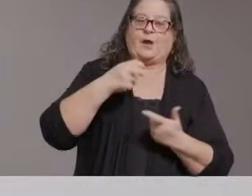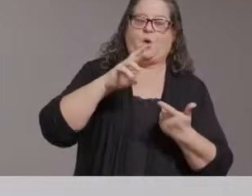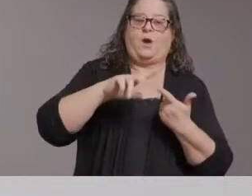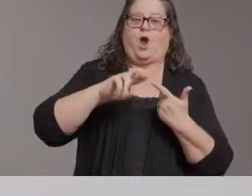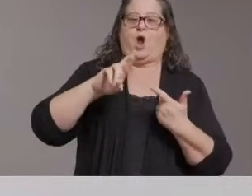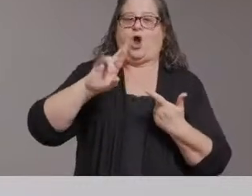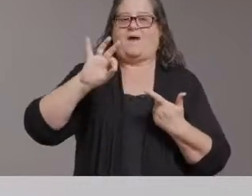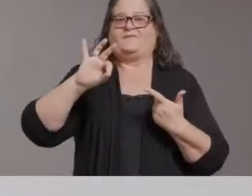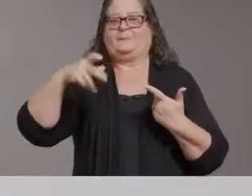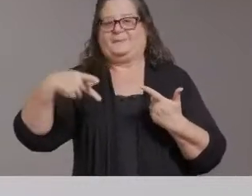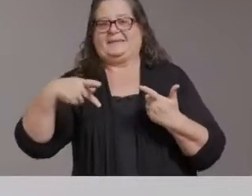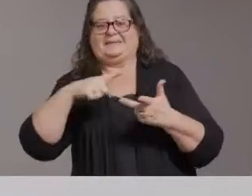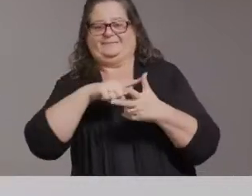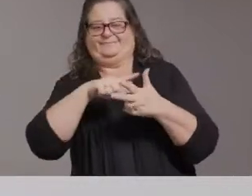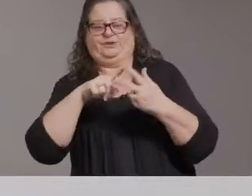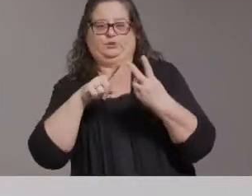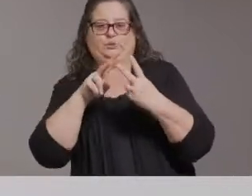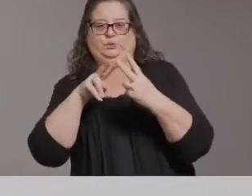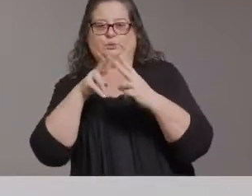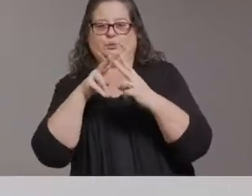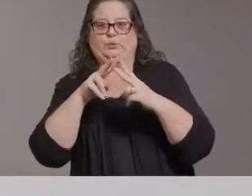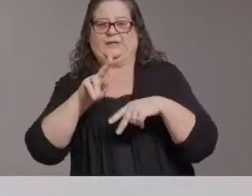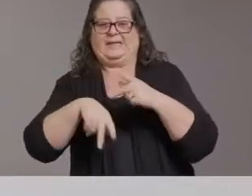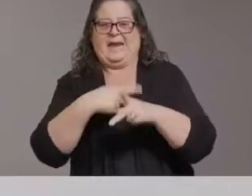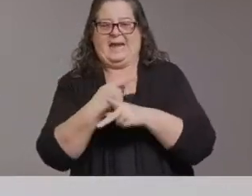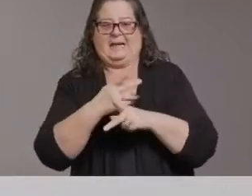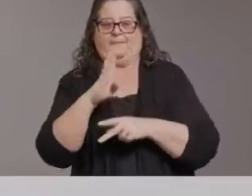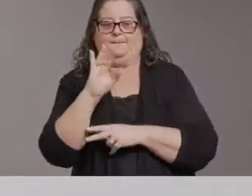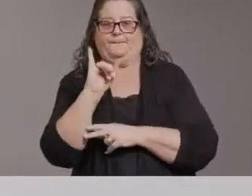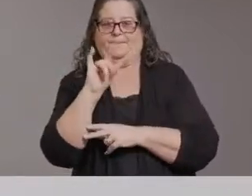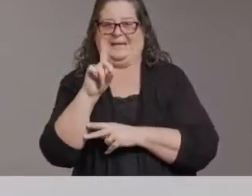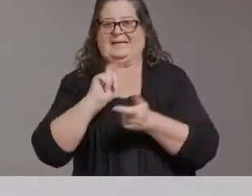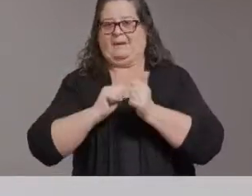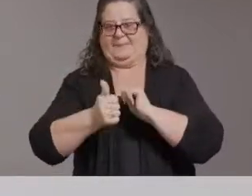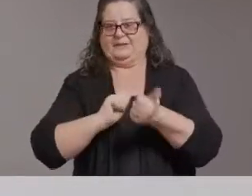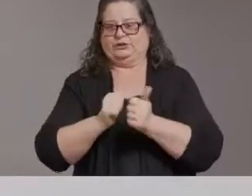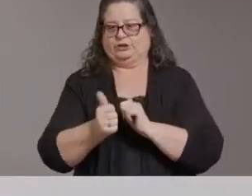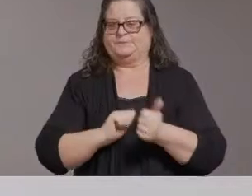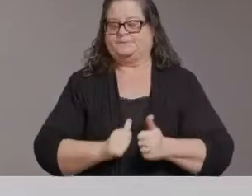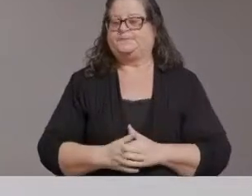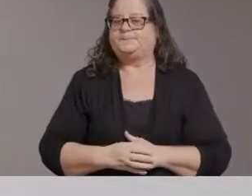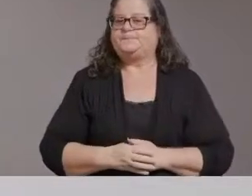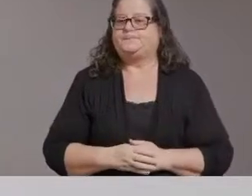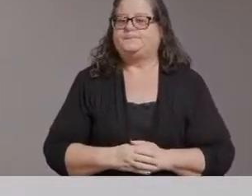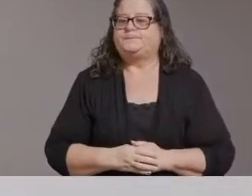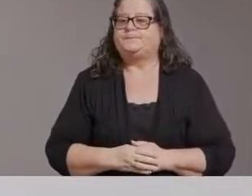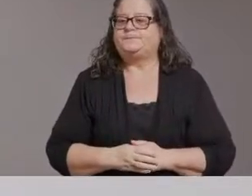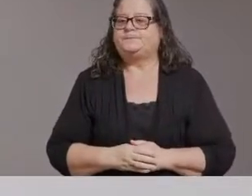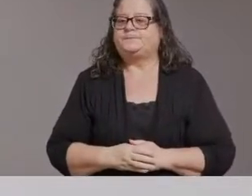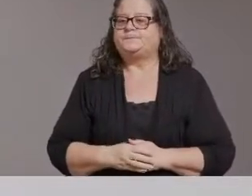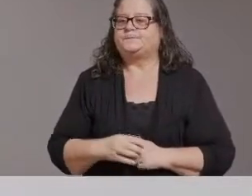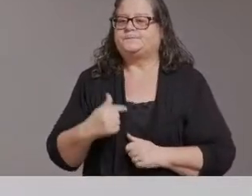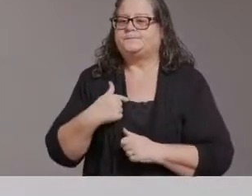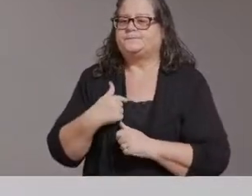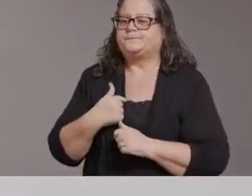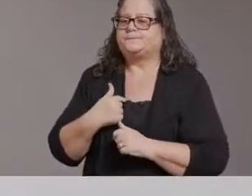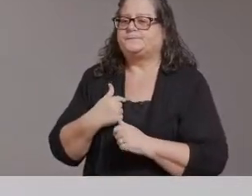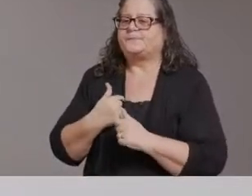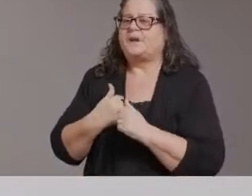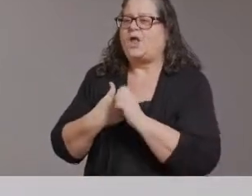You're welcome. Hey, Cara, I gave you the wrong districts. It's 7 and 8. Oh, I'm sorry. Okay, it's District 7 and 8. So,